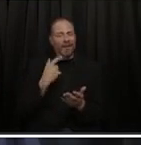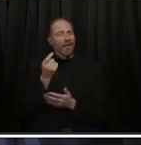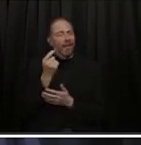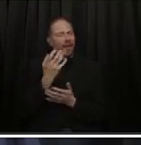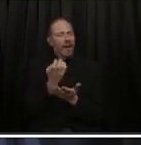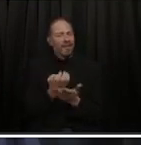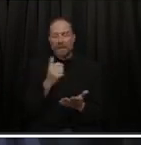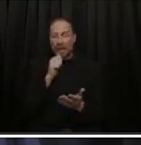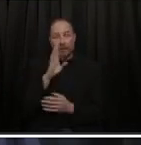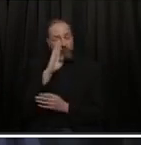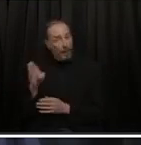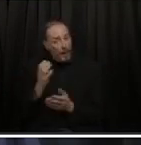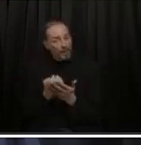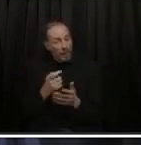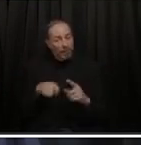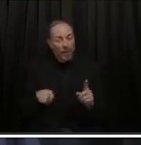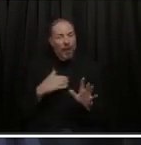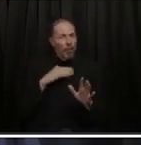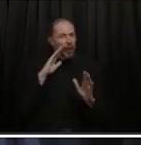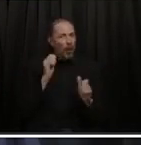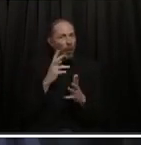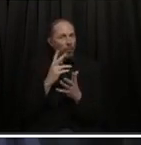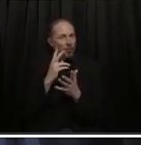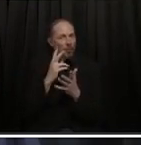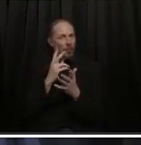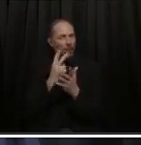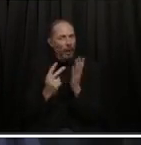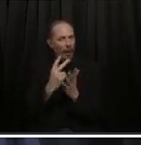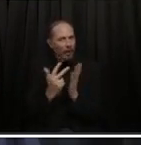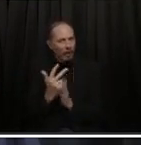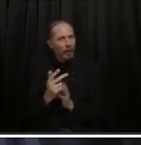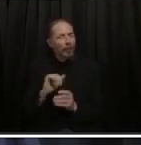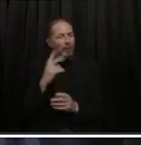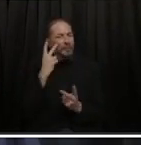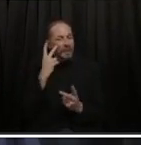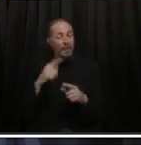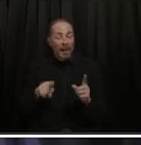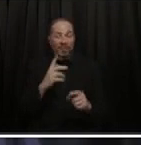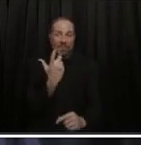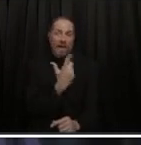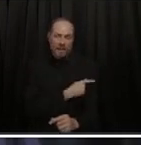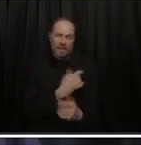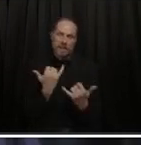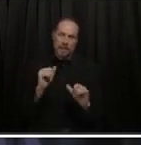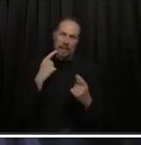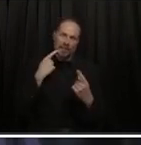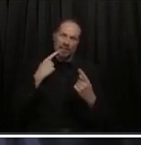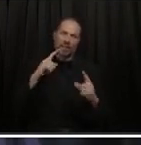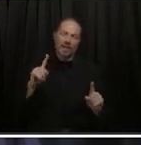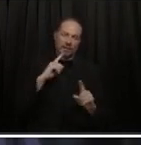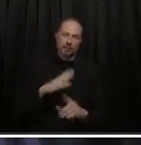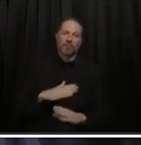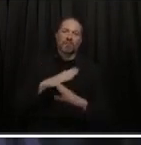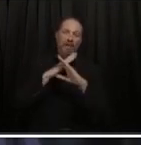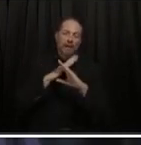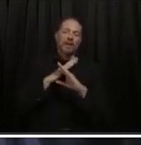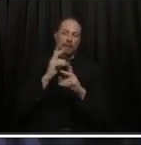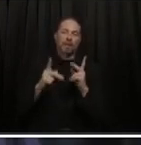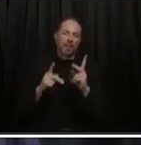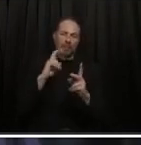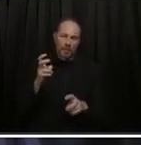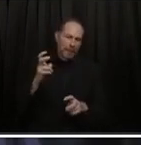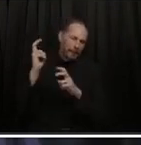we don't have direct evidence. We hope through the next weeks or two that vaccines are still effective at preventing bad health outcomes from the Omicron